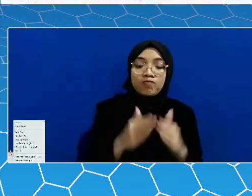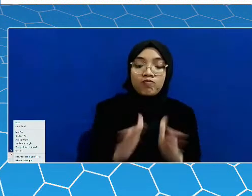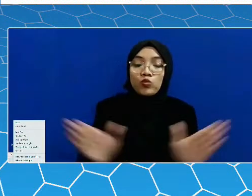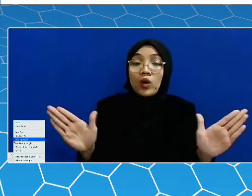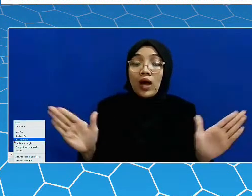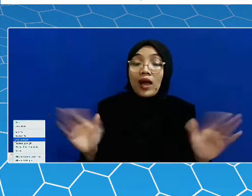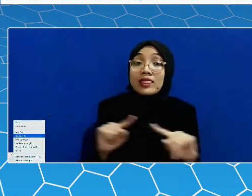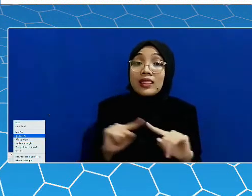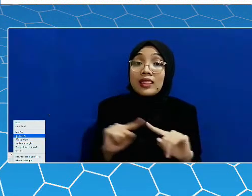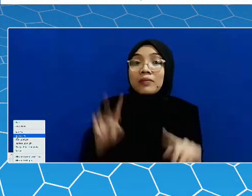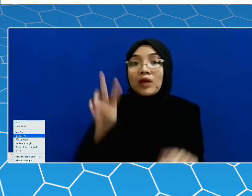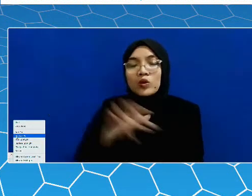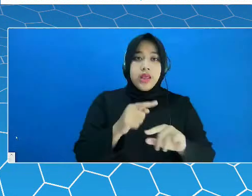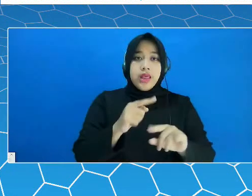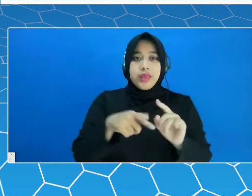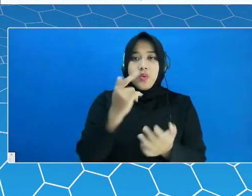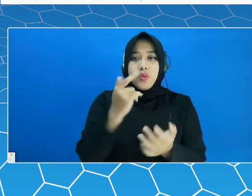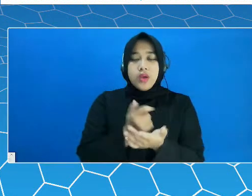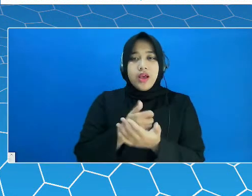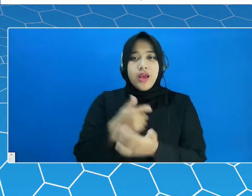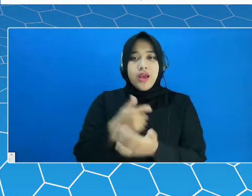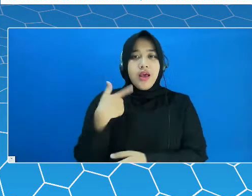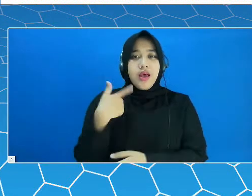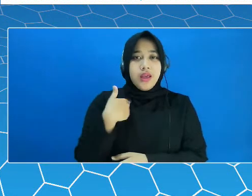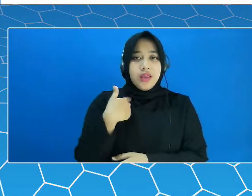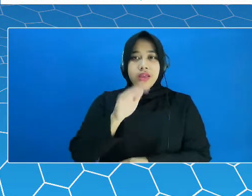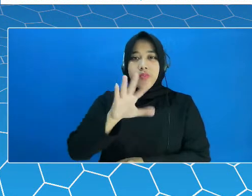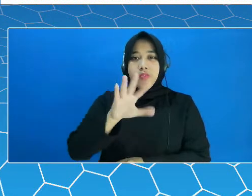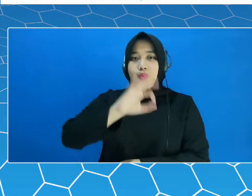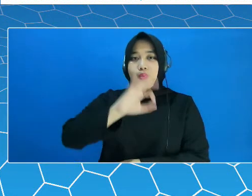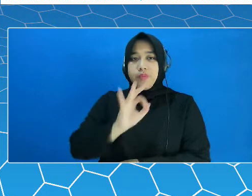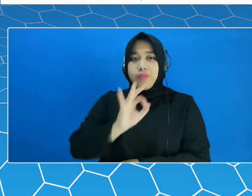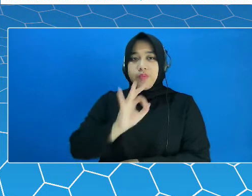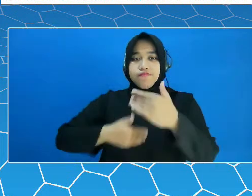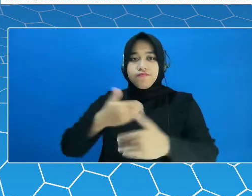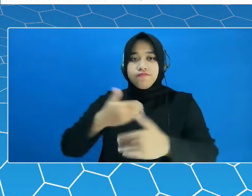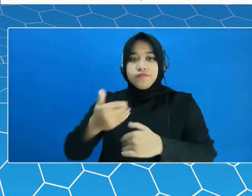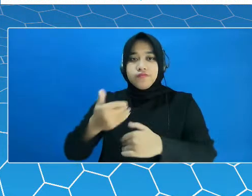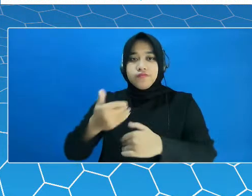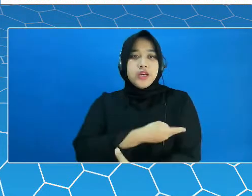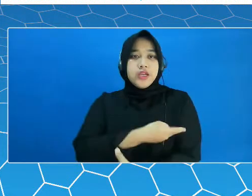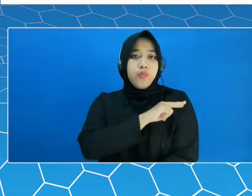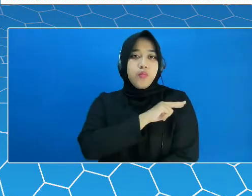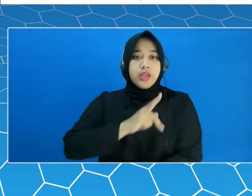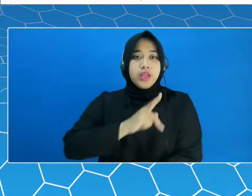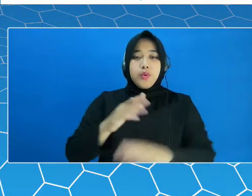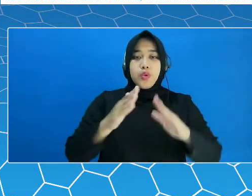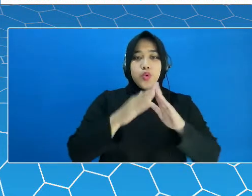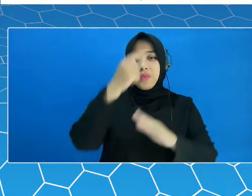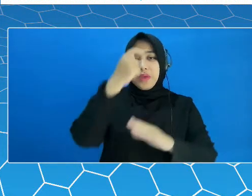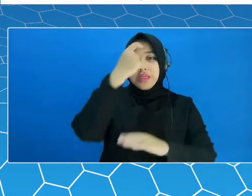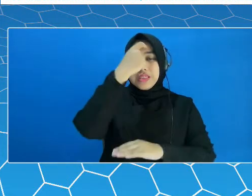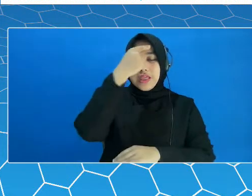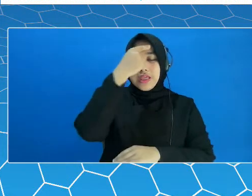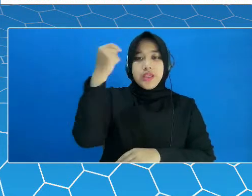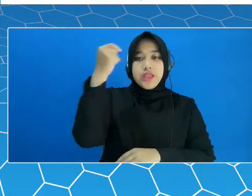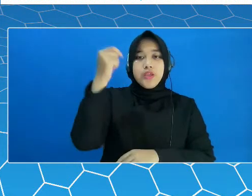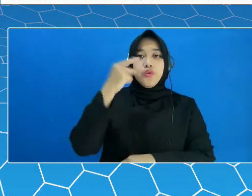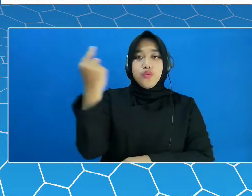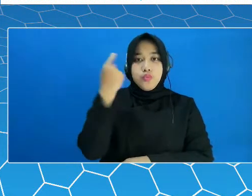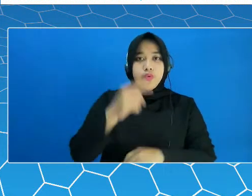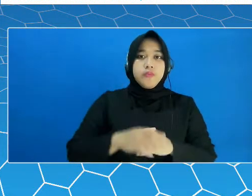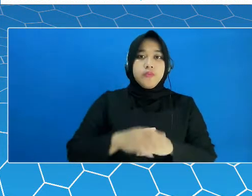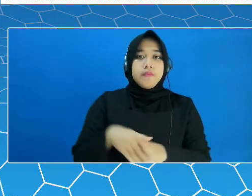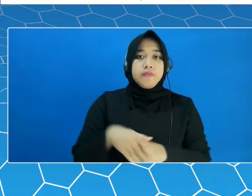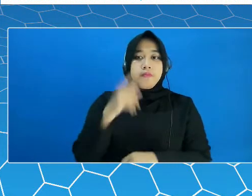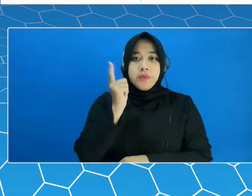only running about 50% of our capacities in most of the public hospitals, because the reason being, you know, before